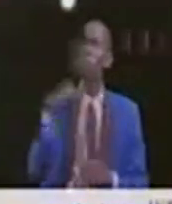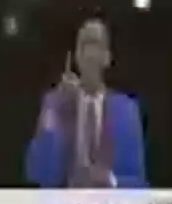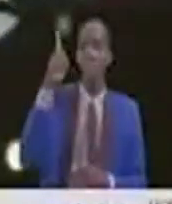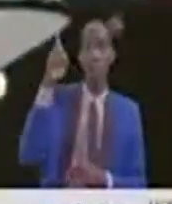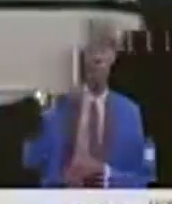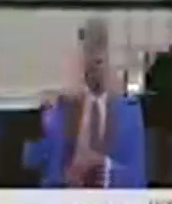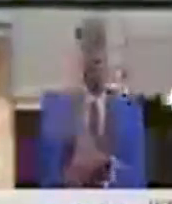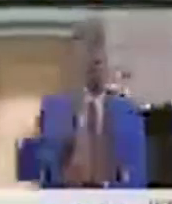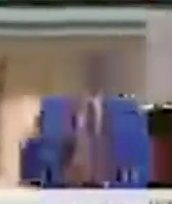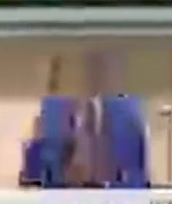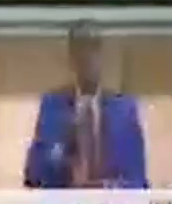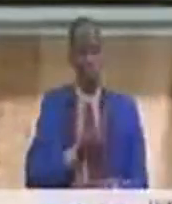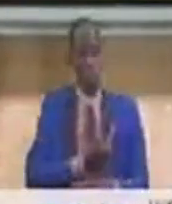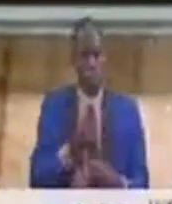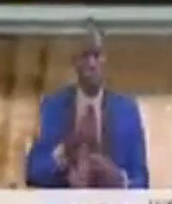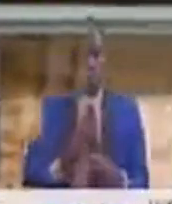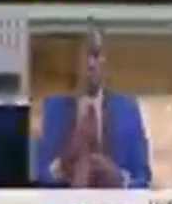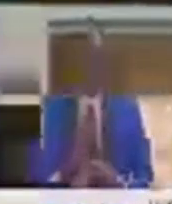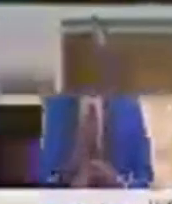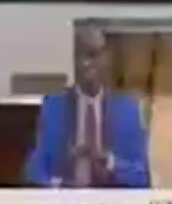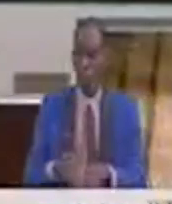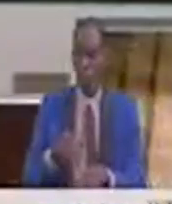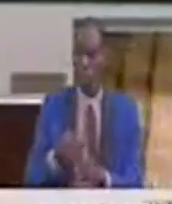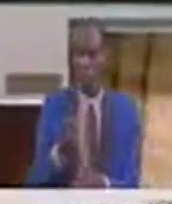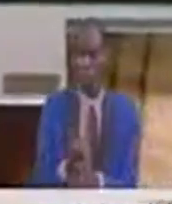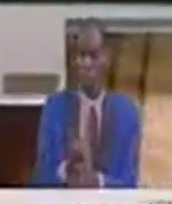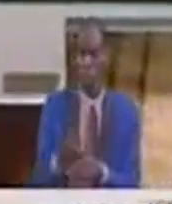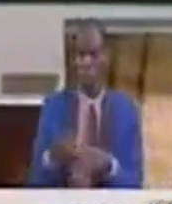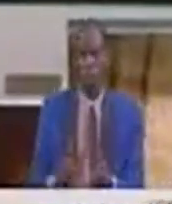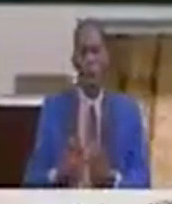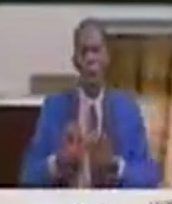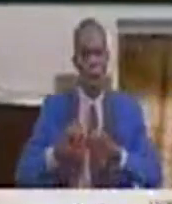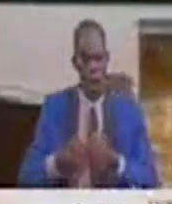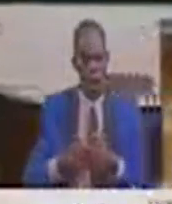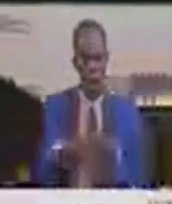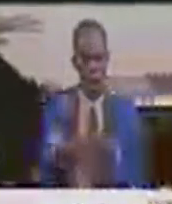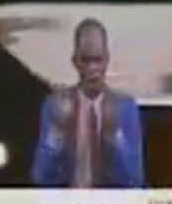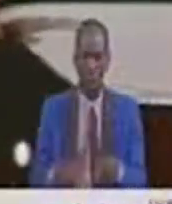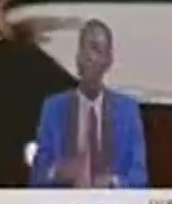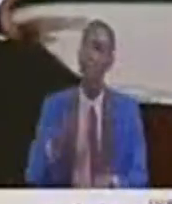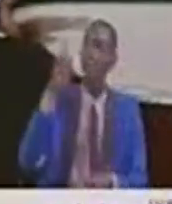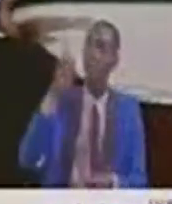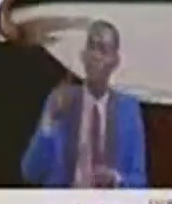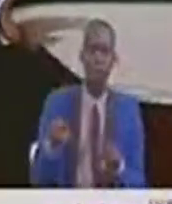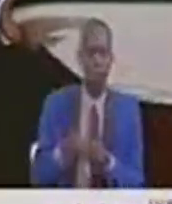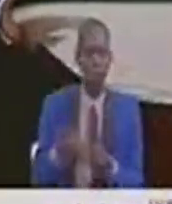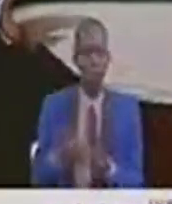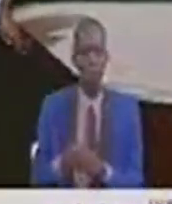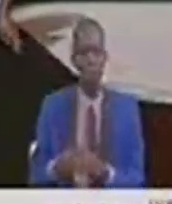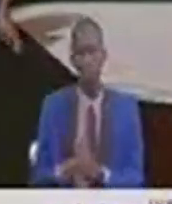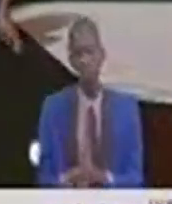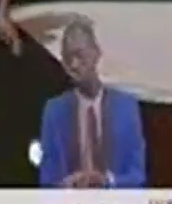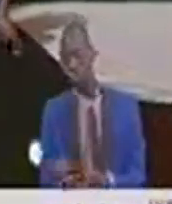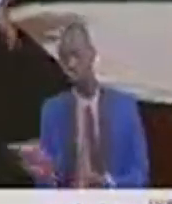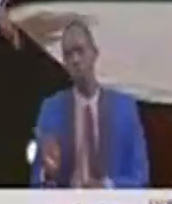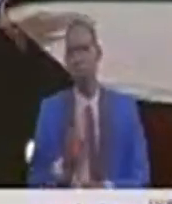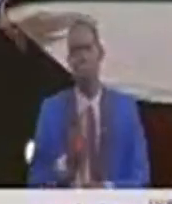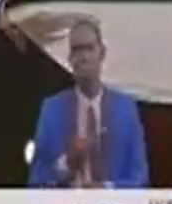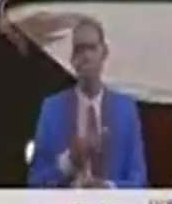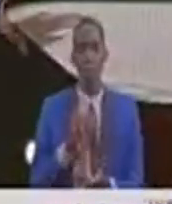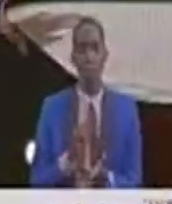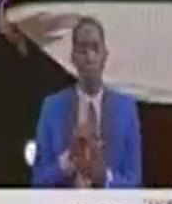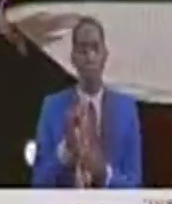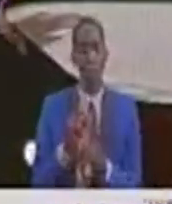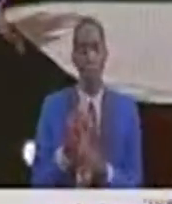way, how can he then lead us astray out of the way? It's a misstatement, a regrettable